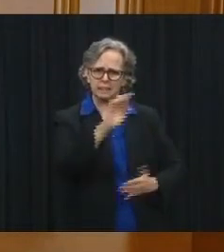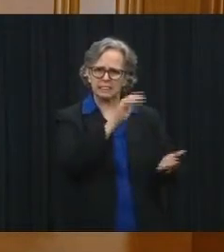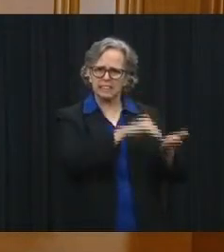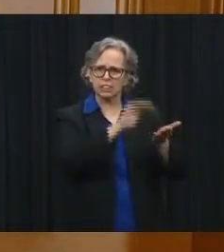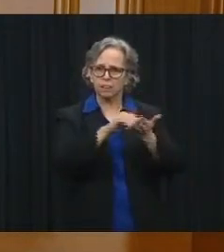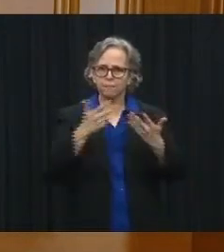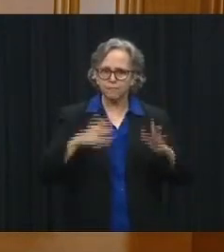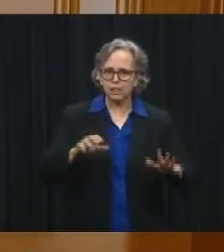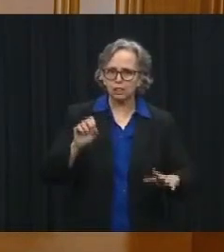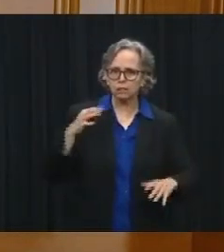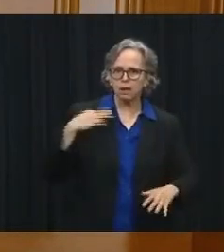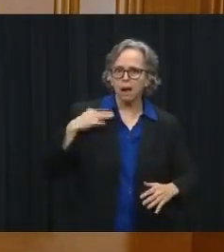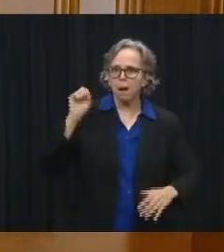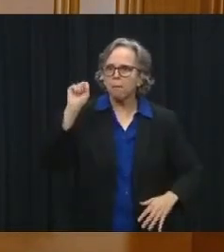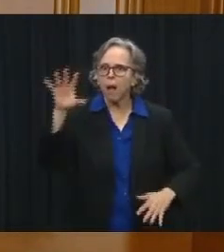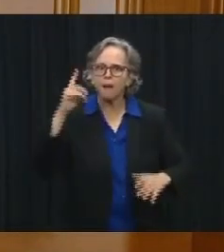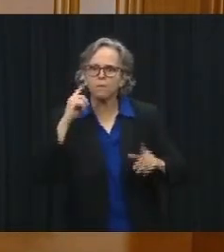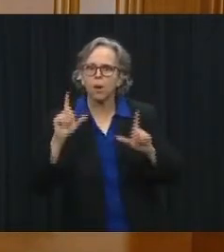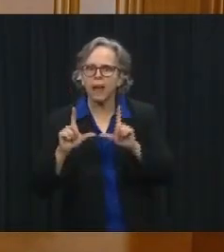licenses.